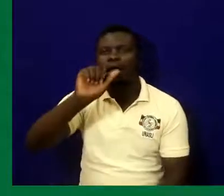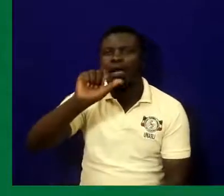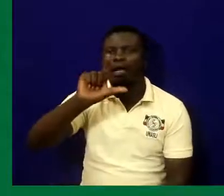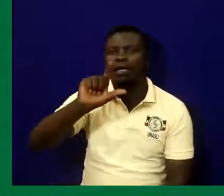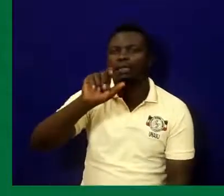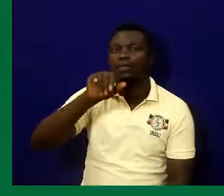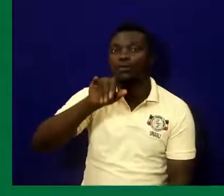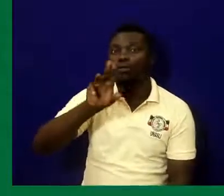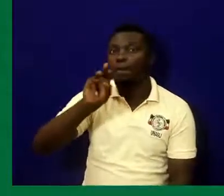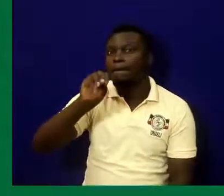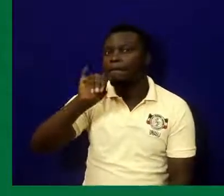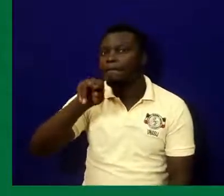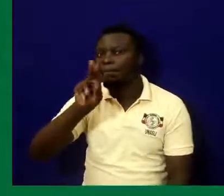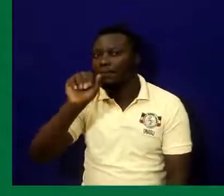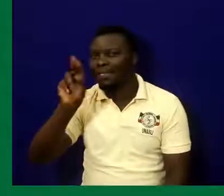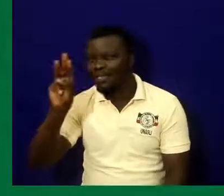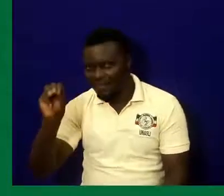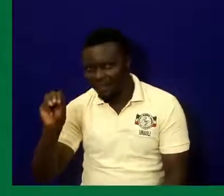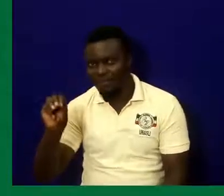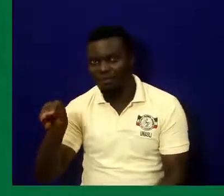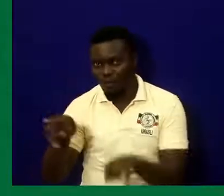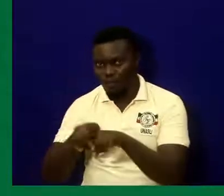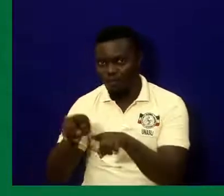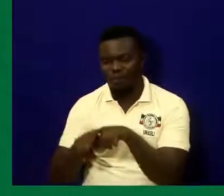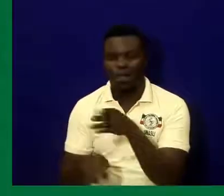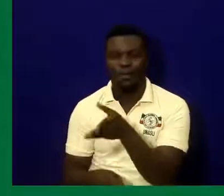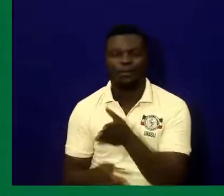Aluminium is also there.